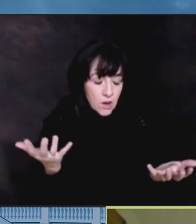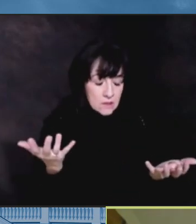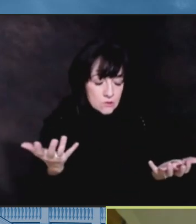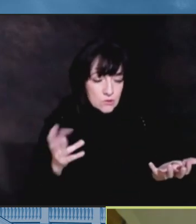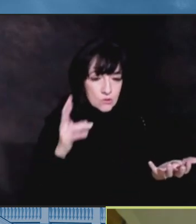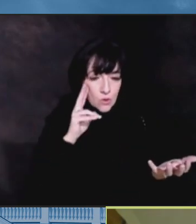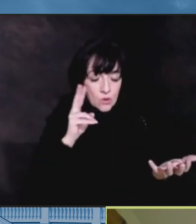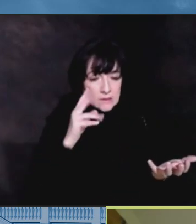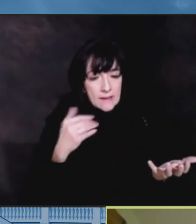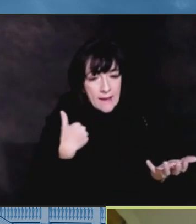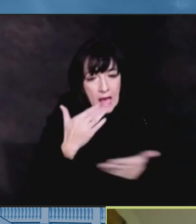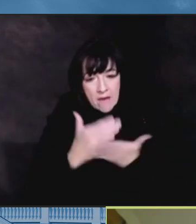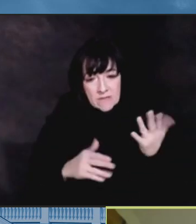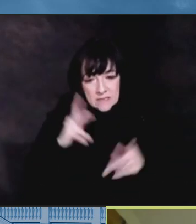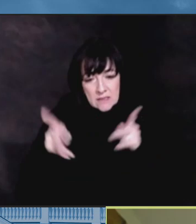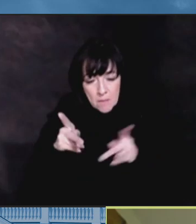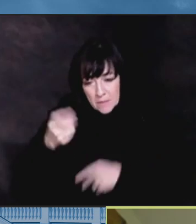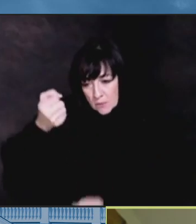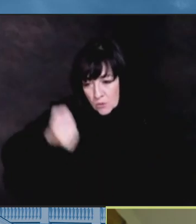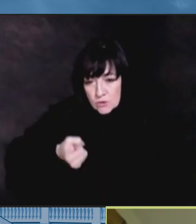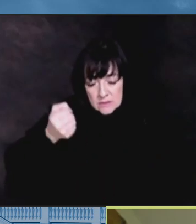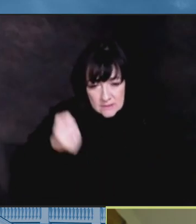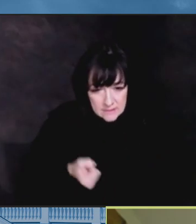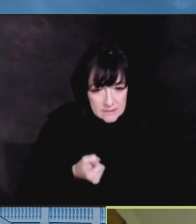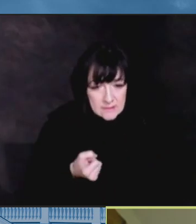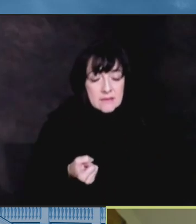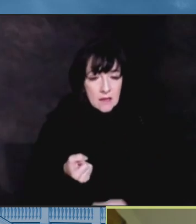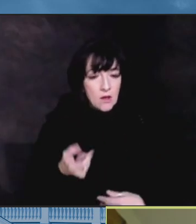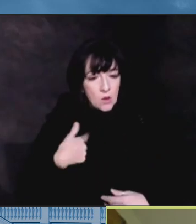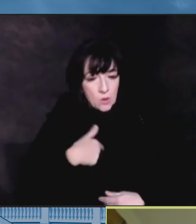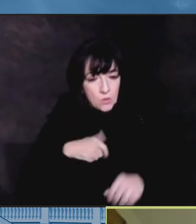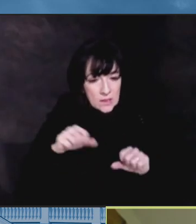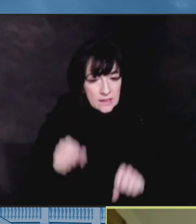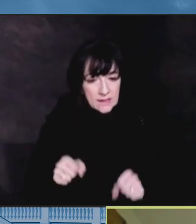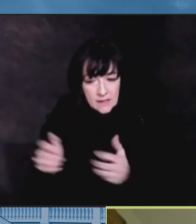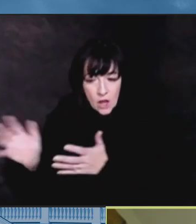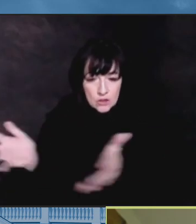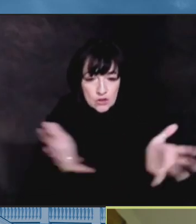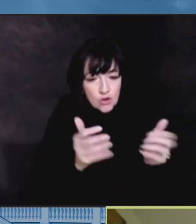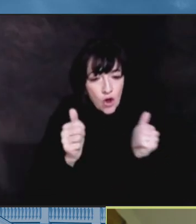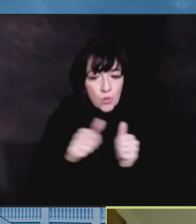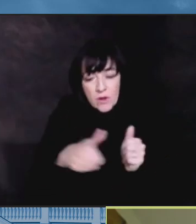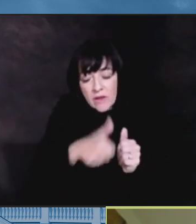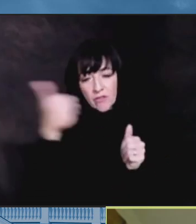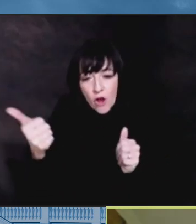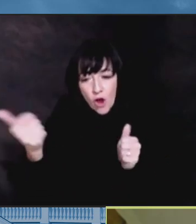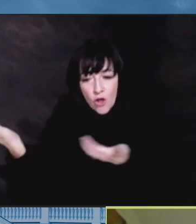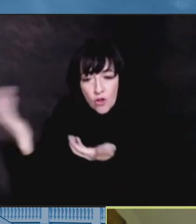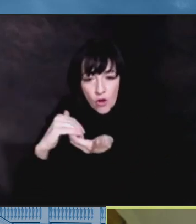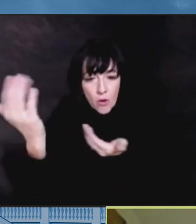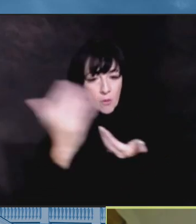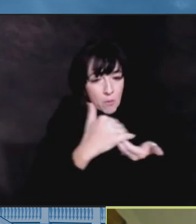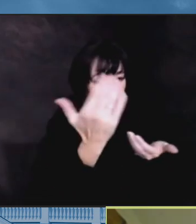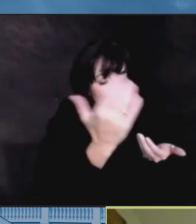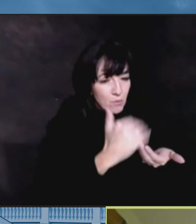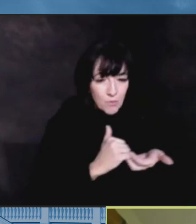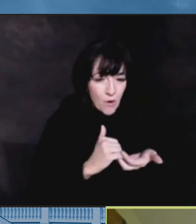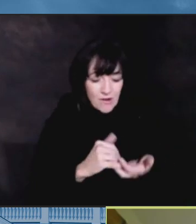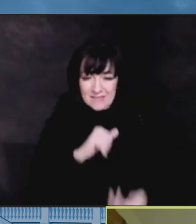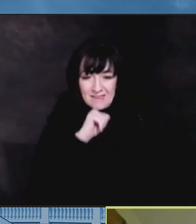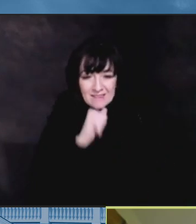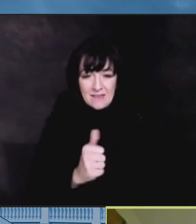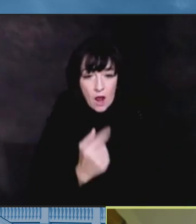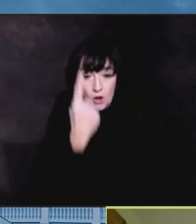mentioned to a minute ago. And then again, talk to our other partners in Sussex County. So it's not a